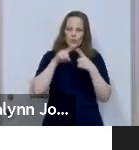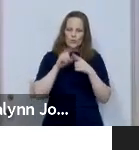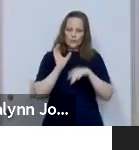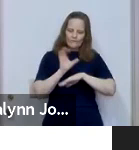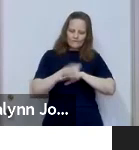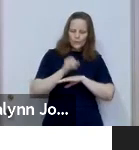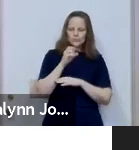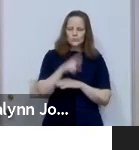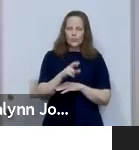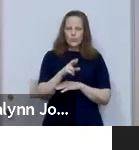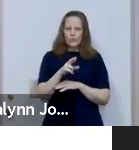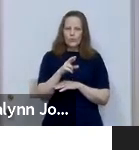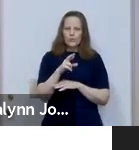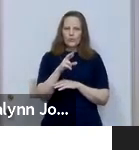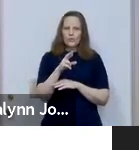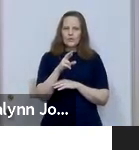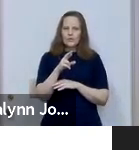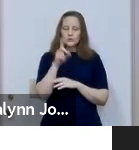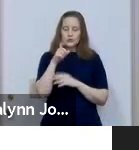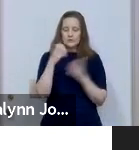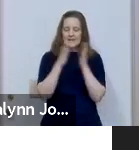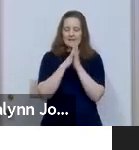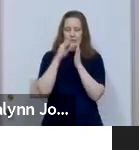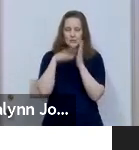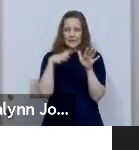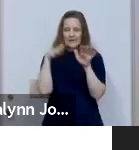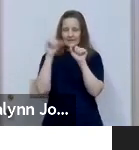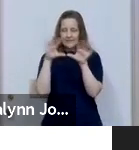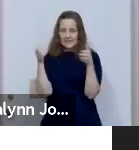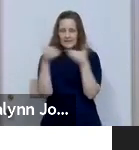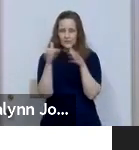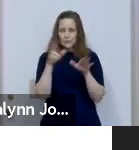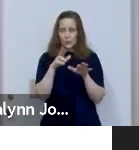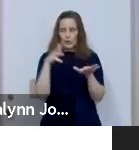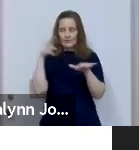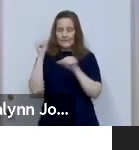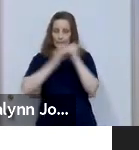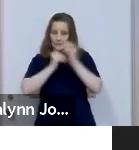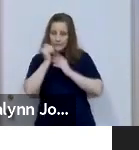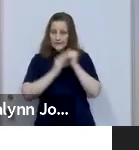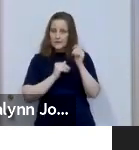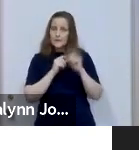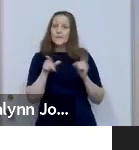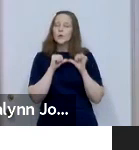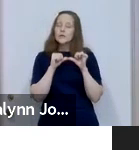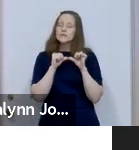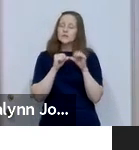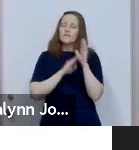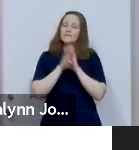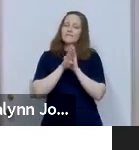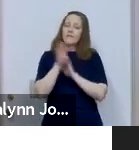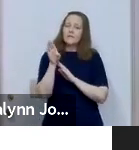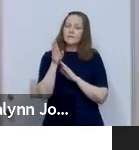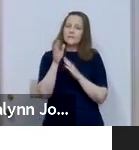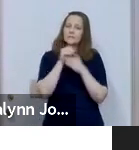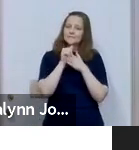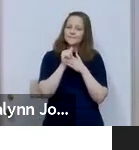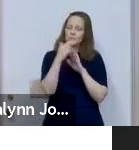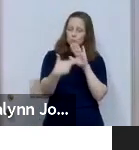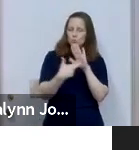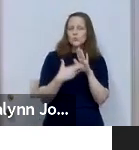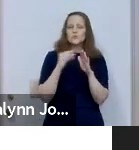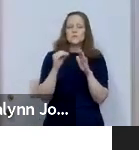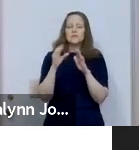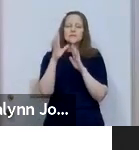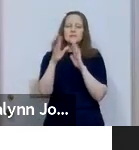if you should ask a student to leave a classroom or an employee to leave a building, but we're continuing to develop our guidelines and scenarios and some tools